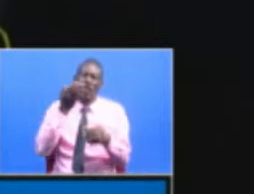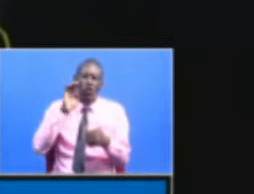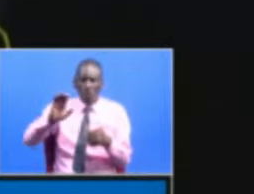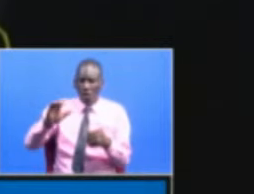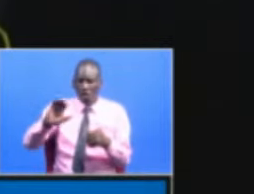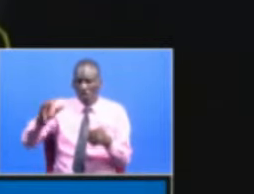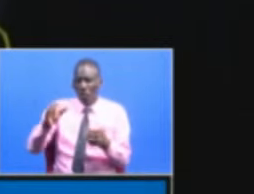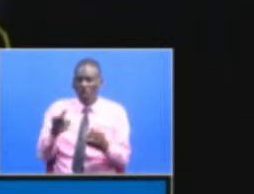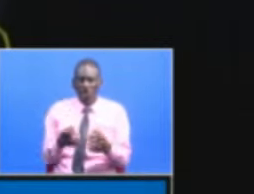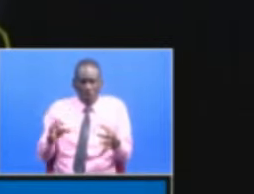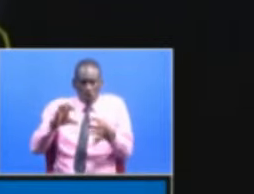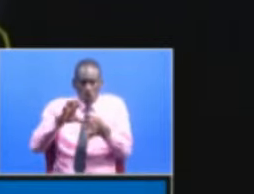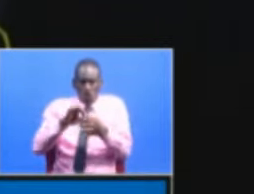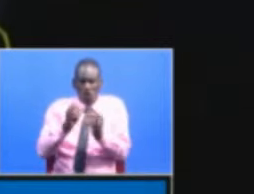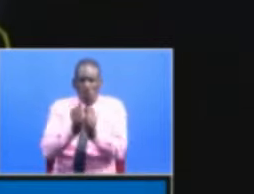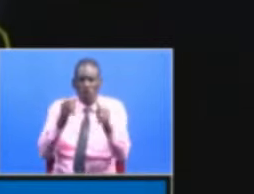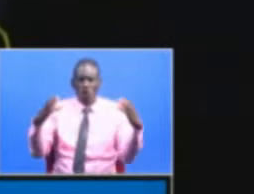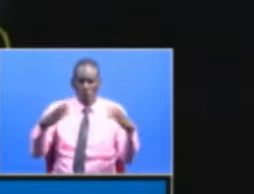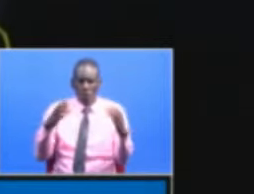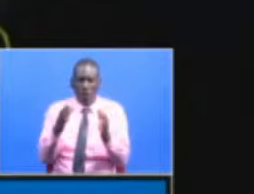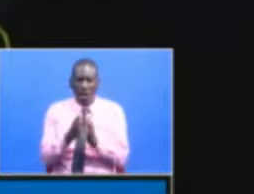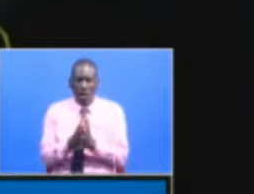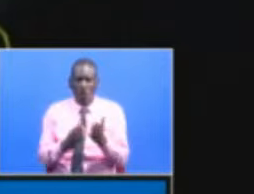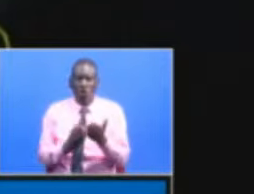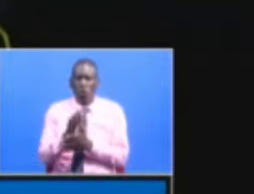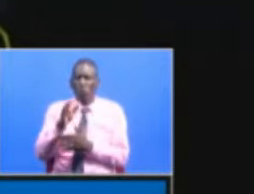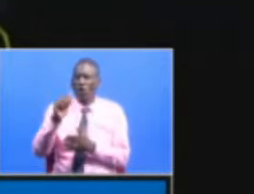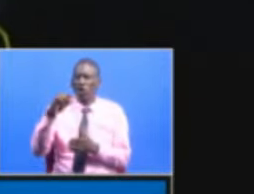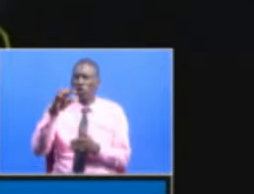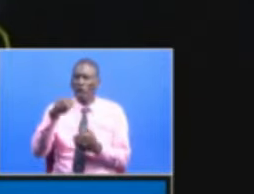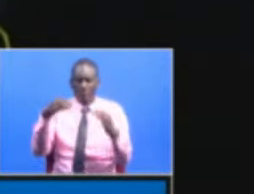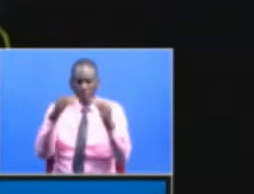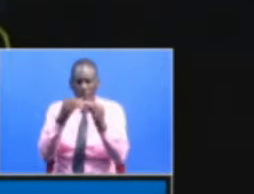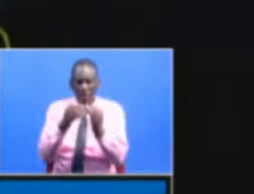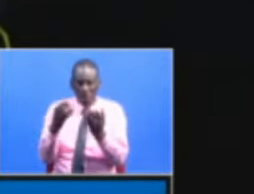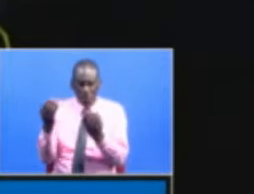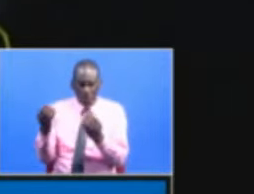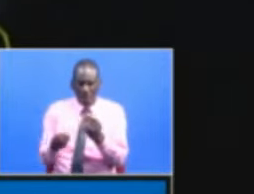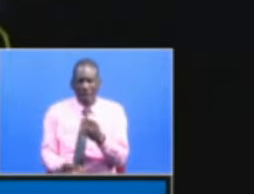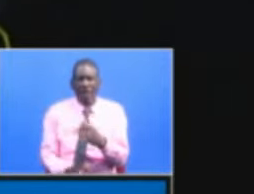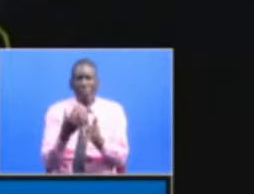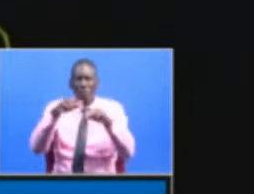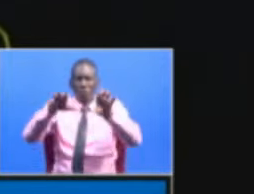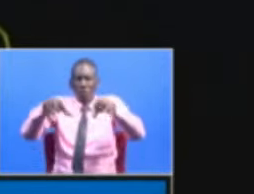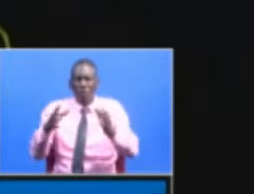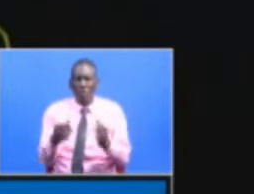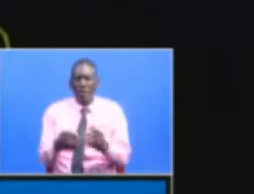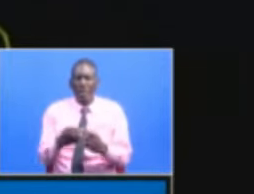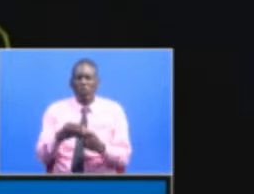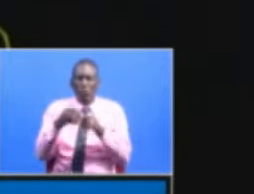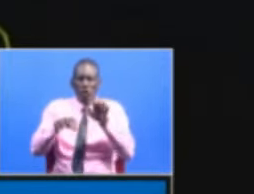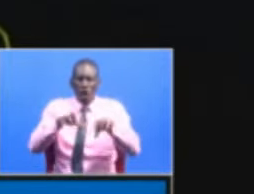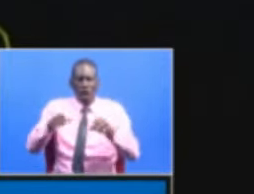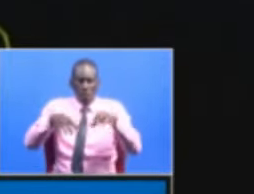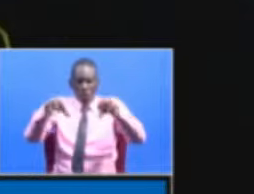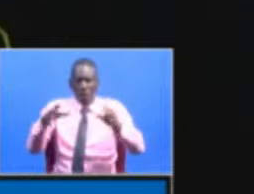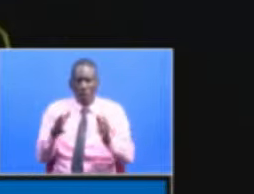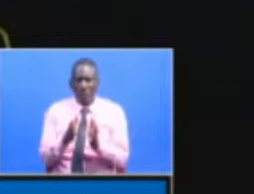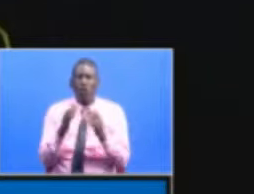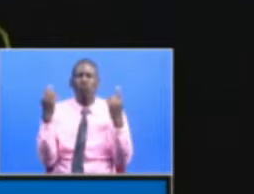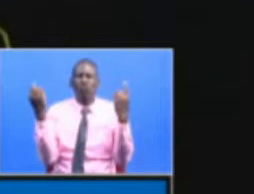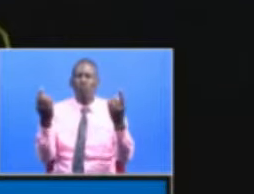with communities through AGM meetings, and they brought up the farmers, especially the livestock farmers and the herders